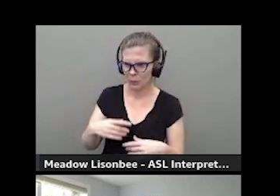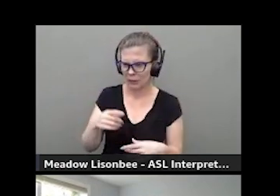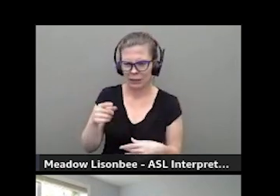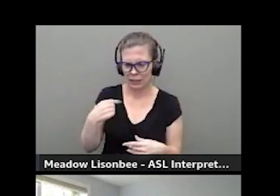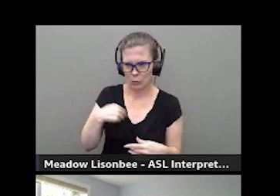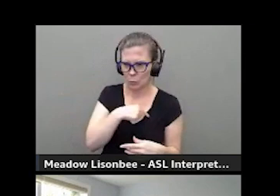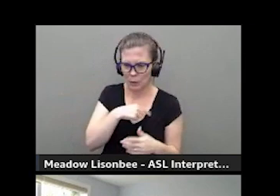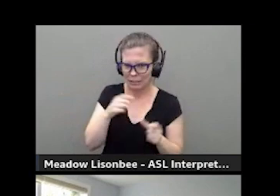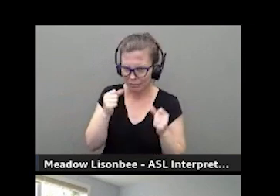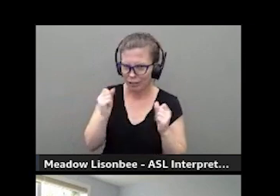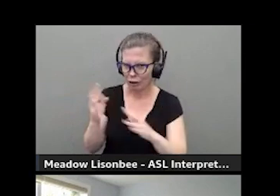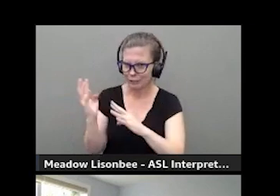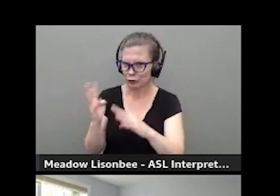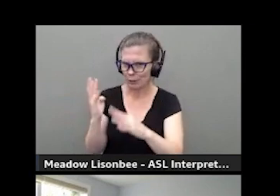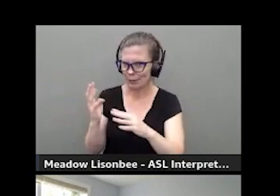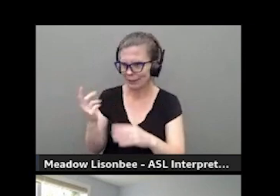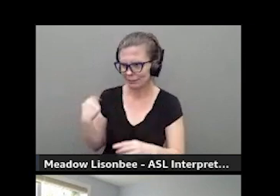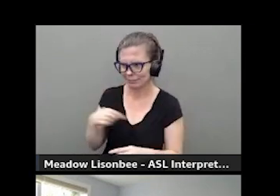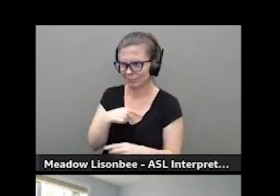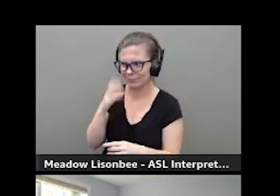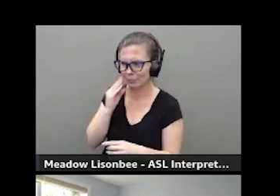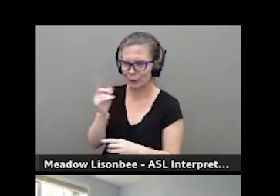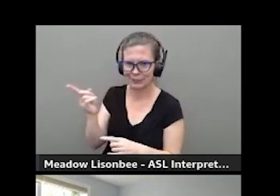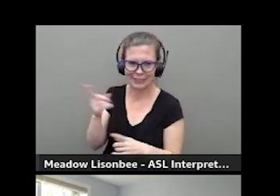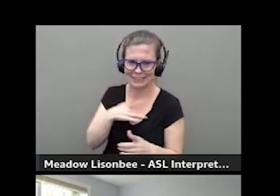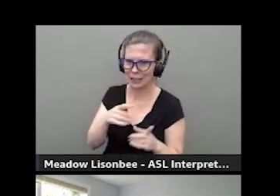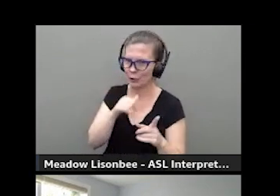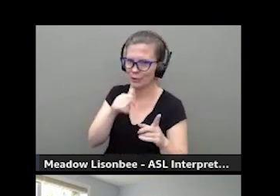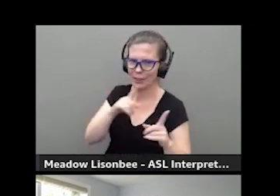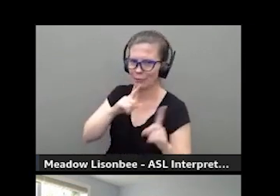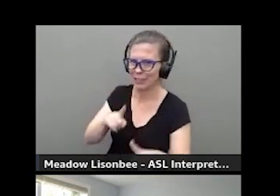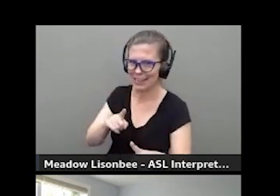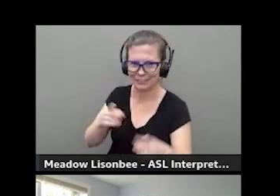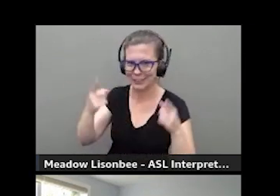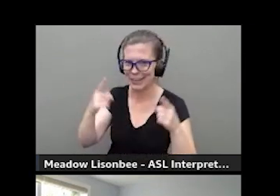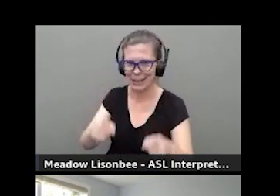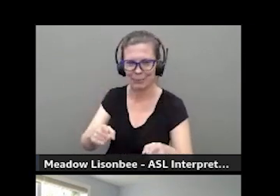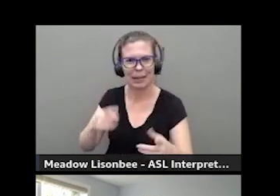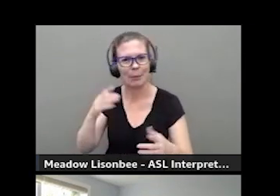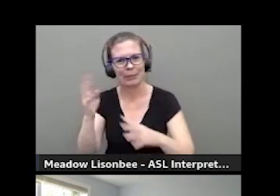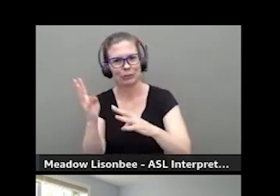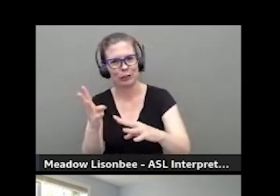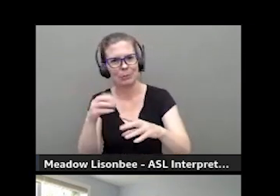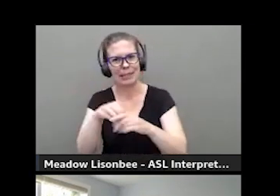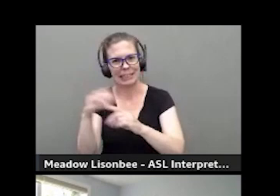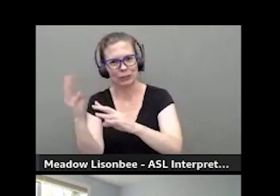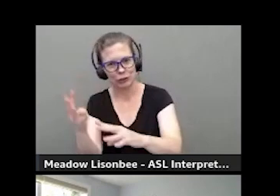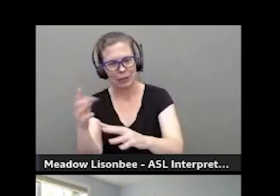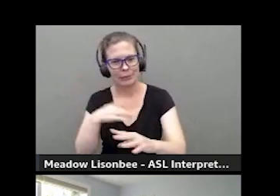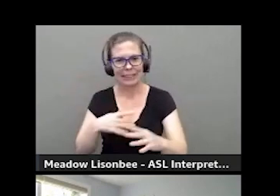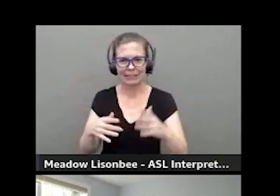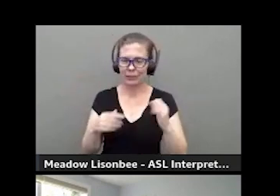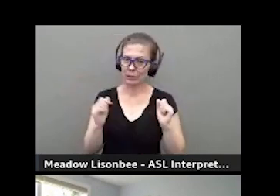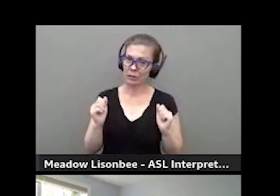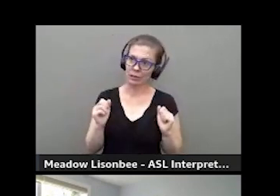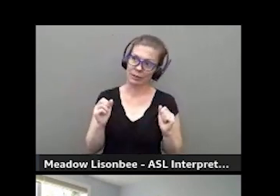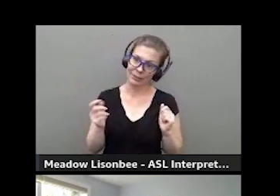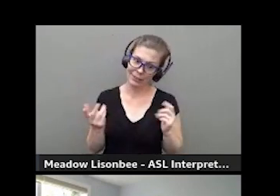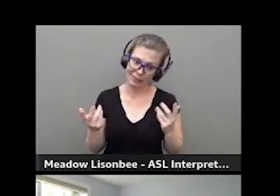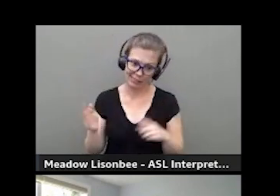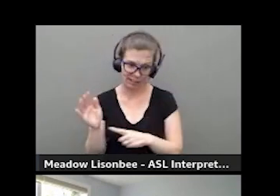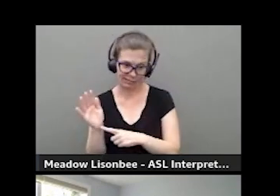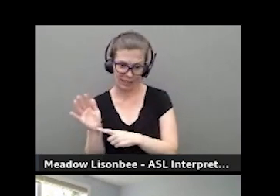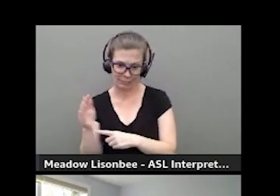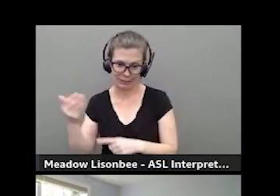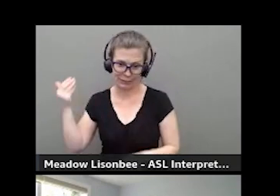we do a lot of streaming and that is not usually the reaction that happens, you know, stream within stream. We're like, okay, there was that 5 minutes